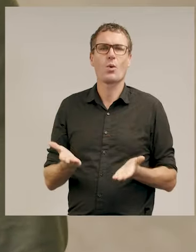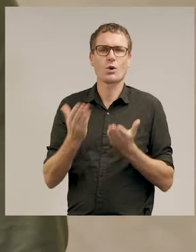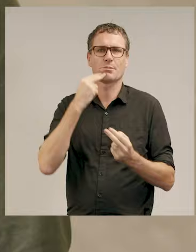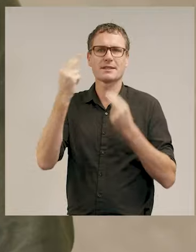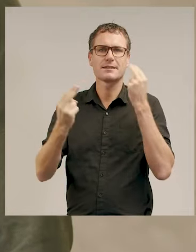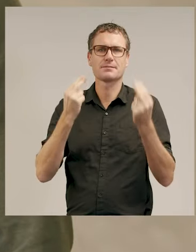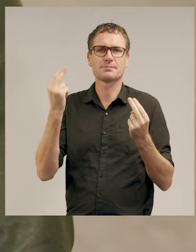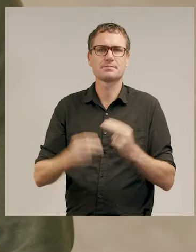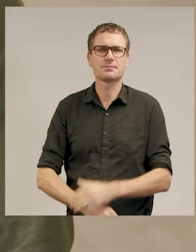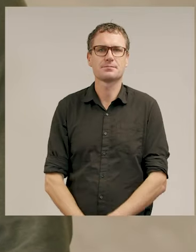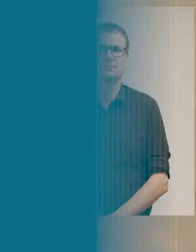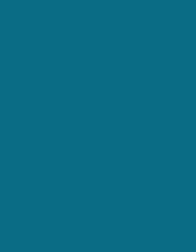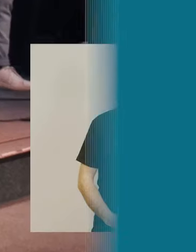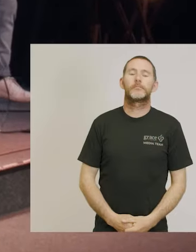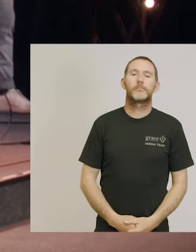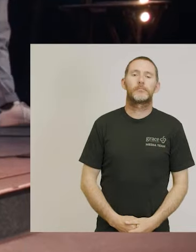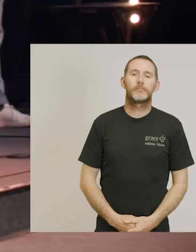up. Let's worship.